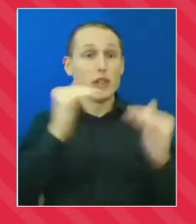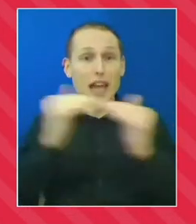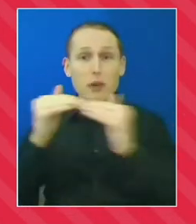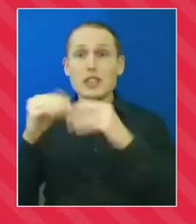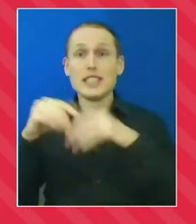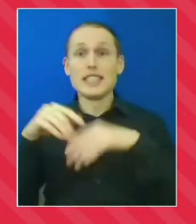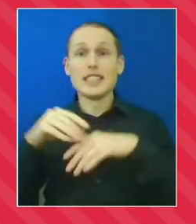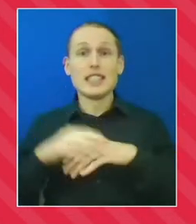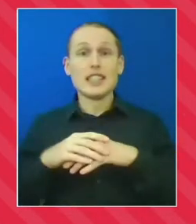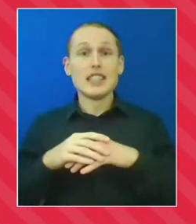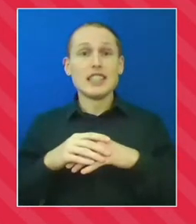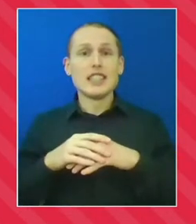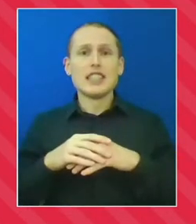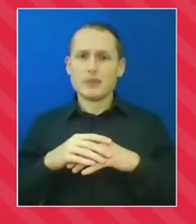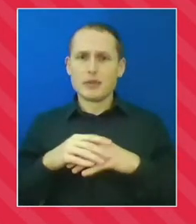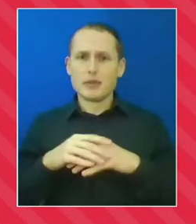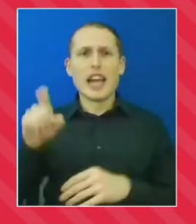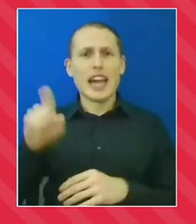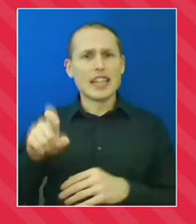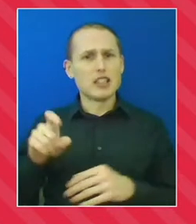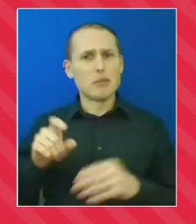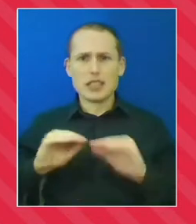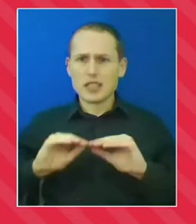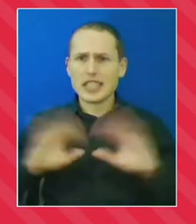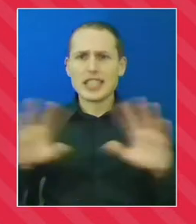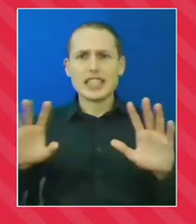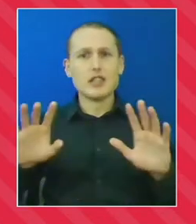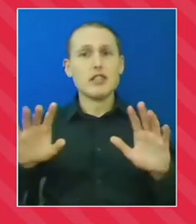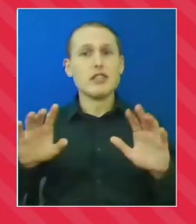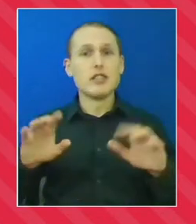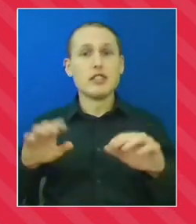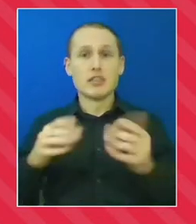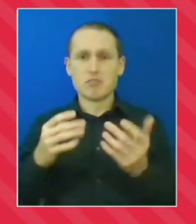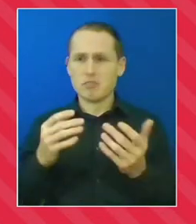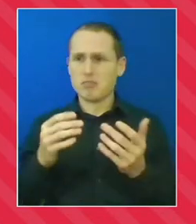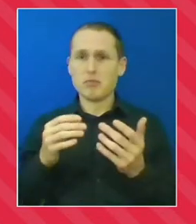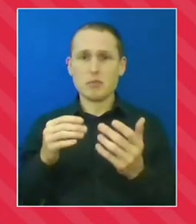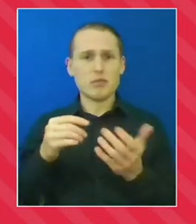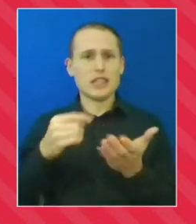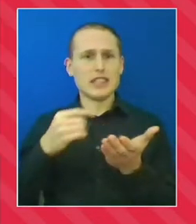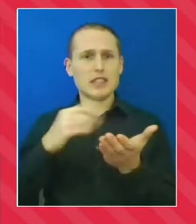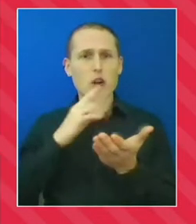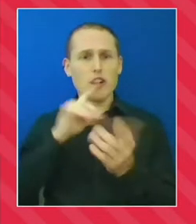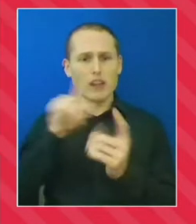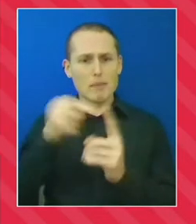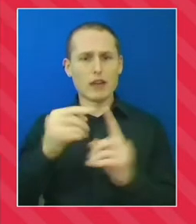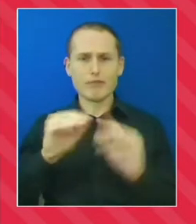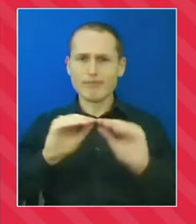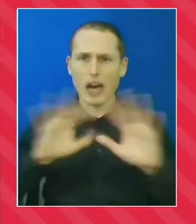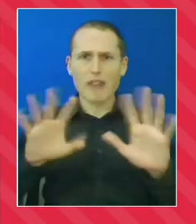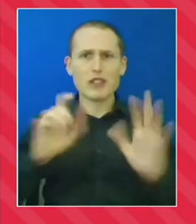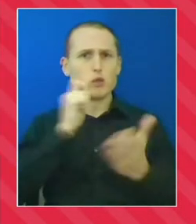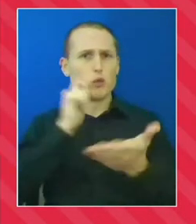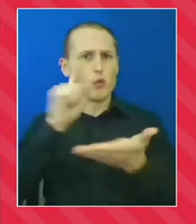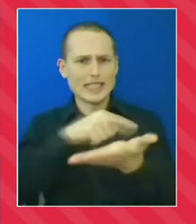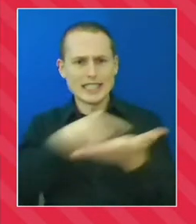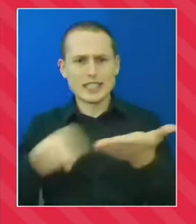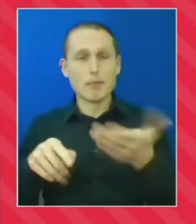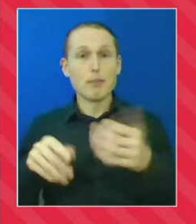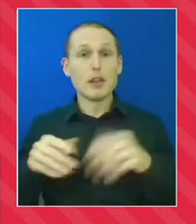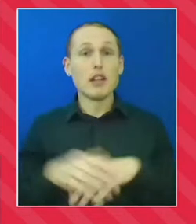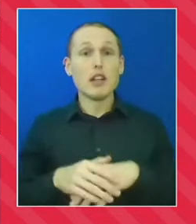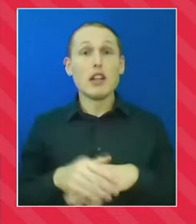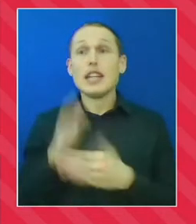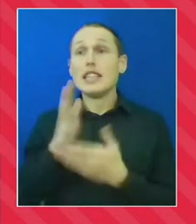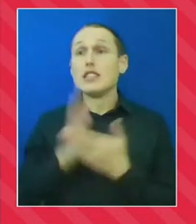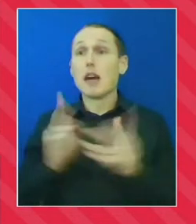have to be very clear to call a spade and talk about structural racism. And just for folks not familiar with that term, what